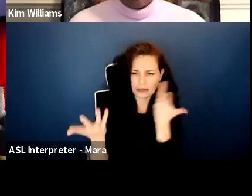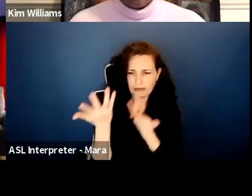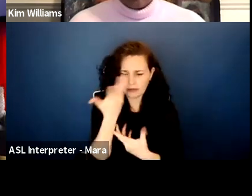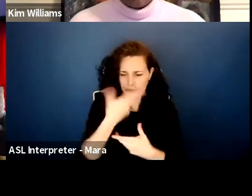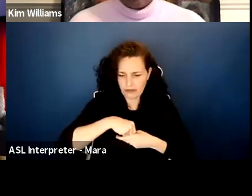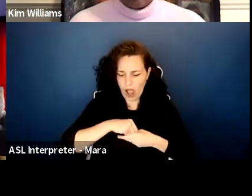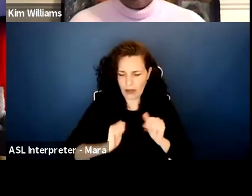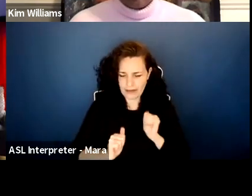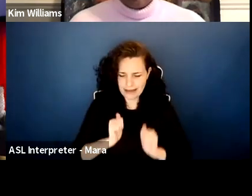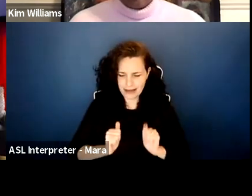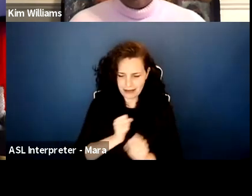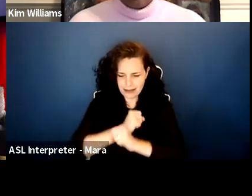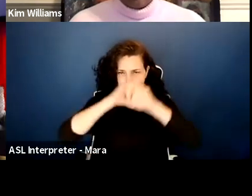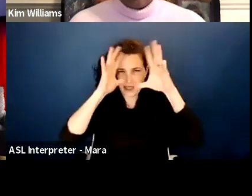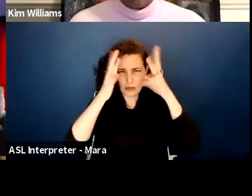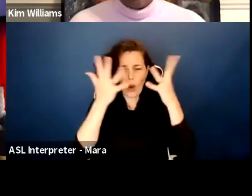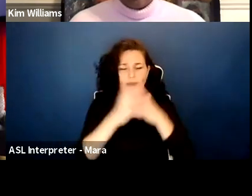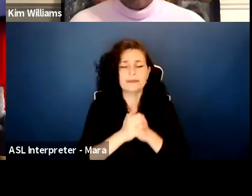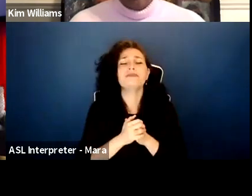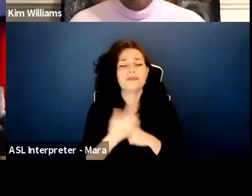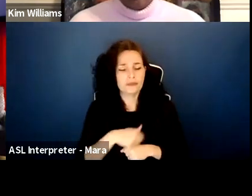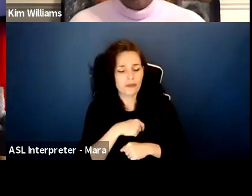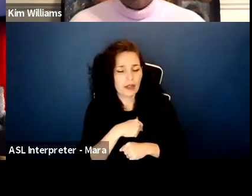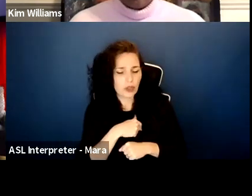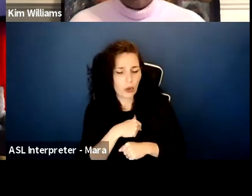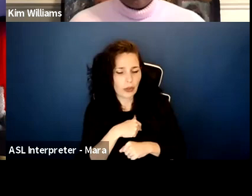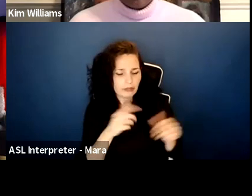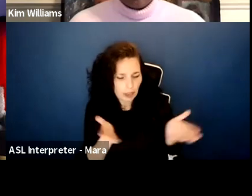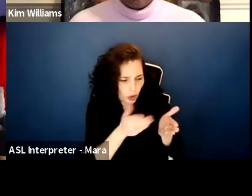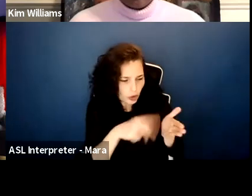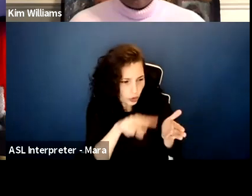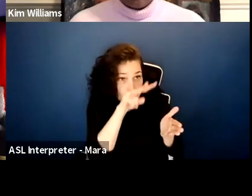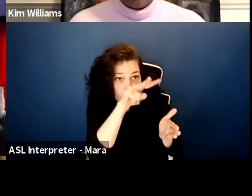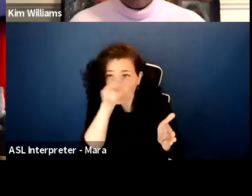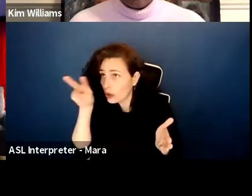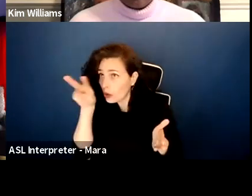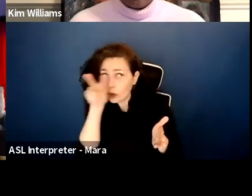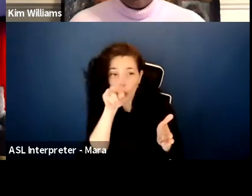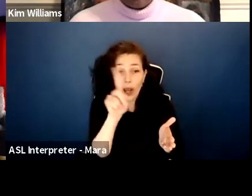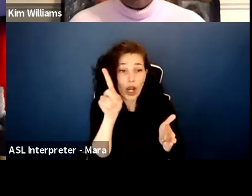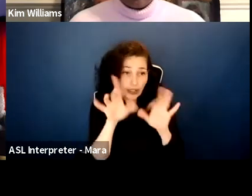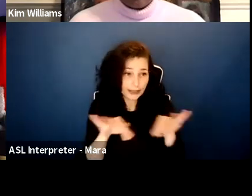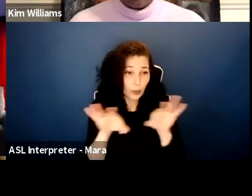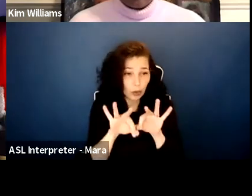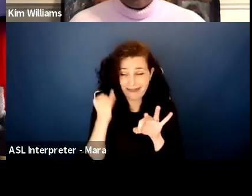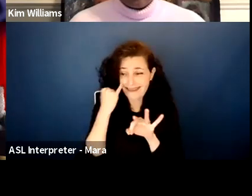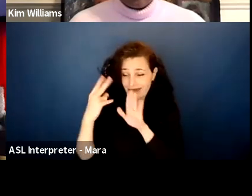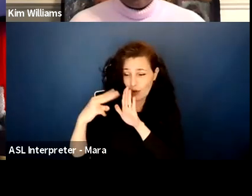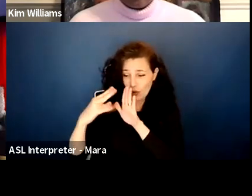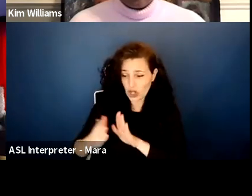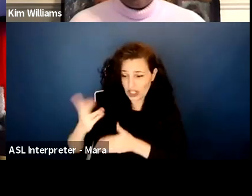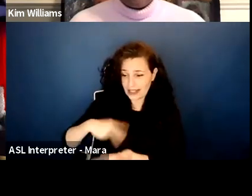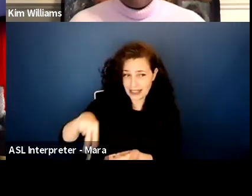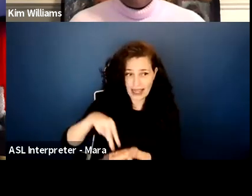scene. So where you're looking is going to be a big part of it. And the reader, if they are there with you, it can't